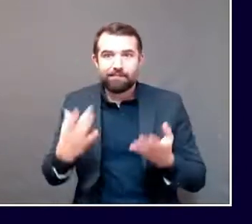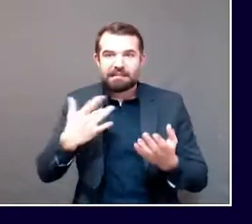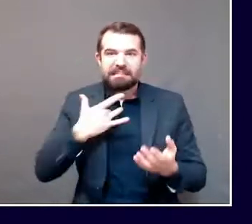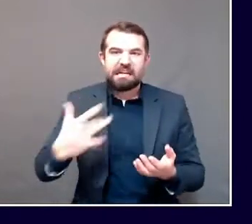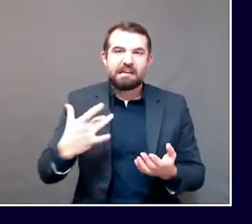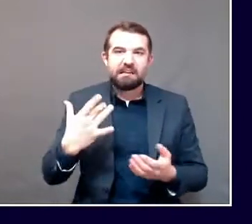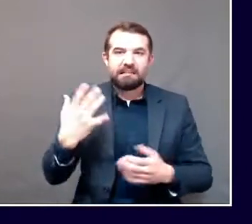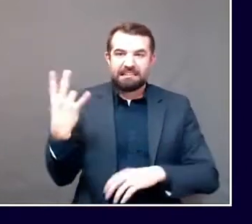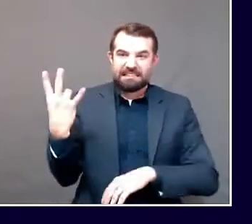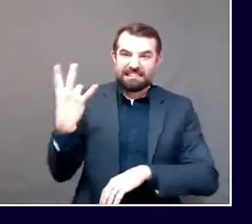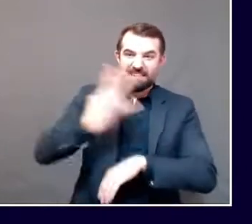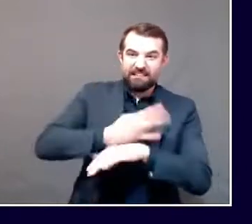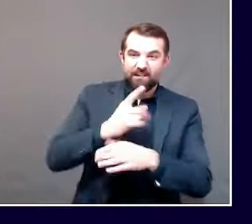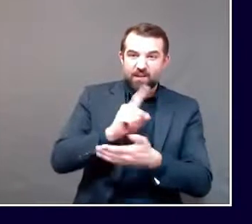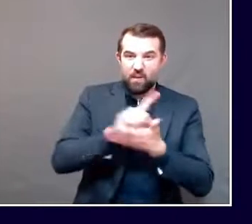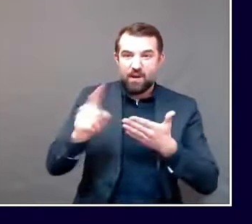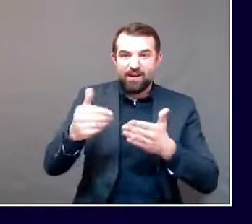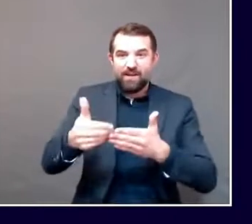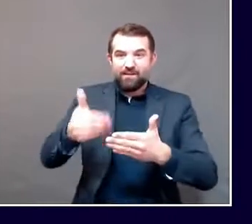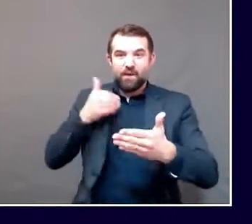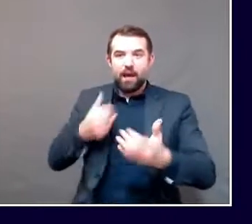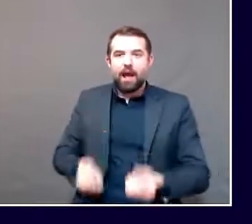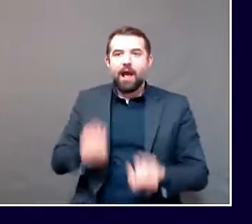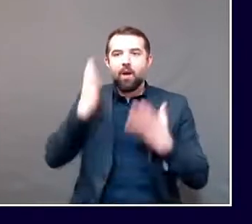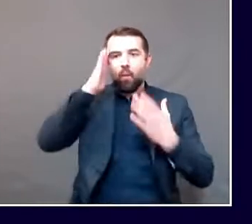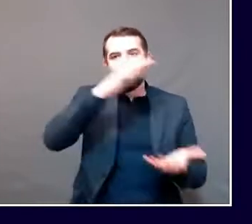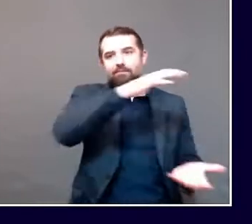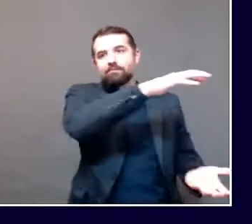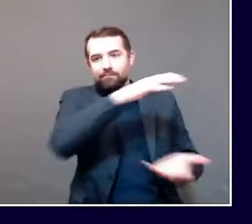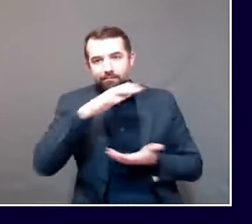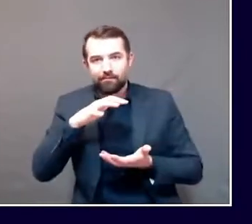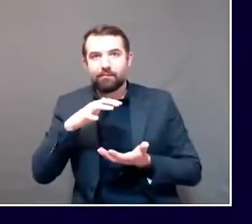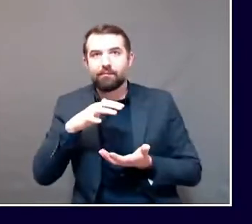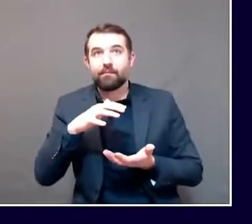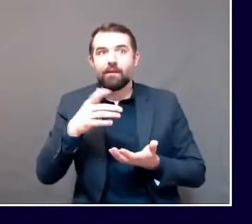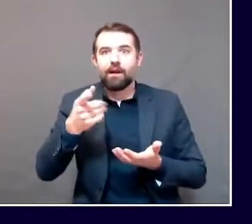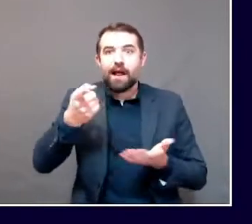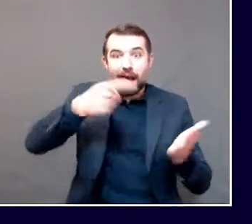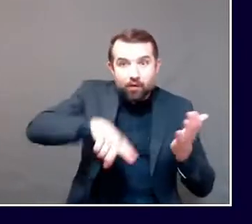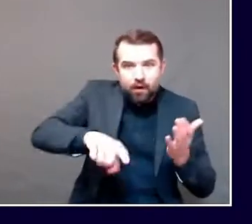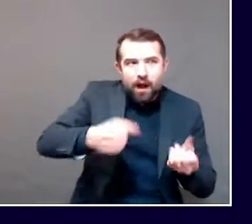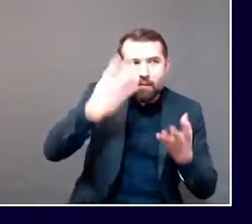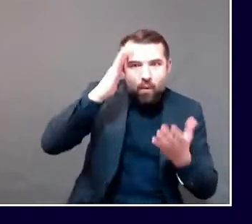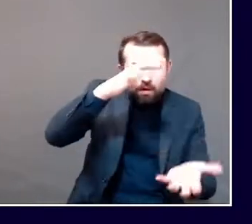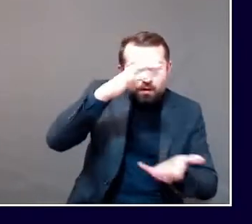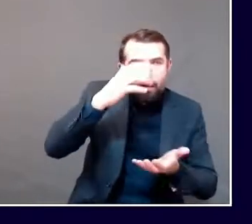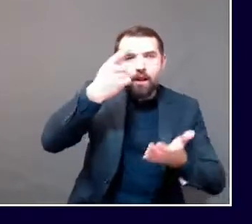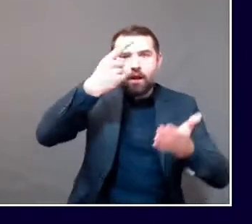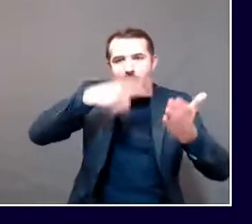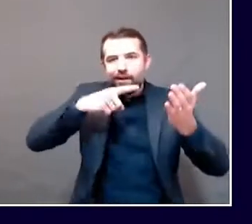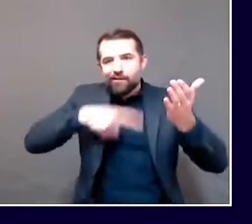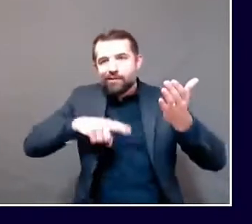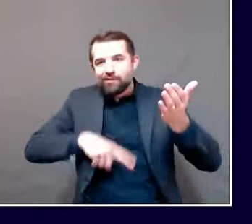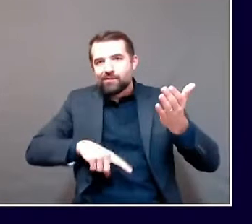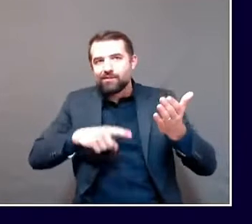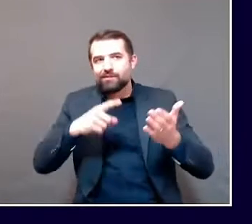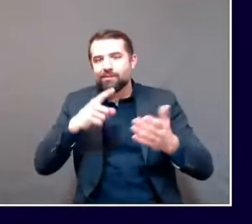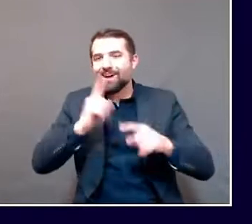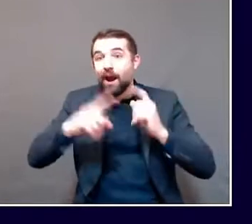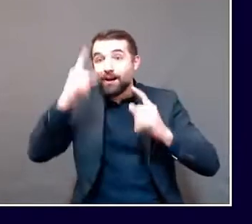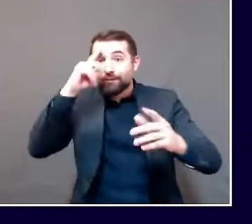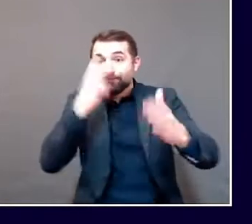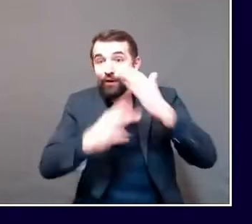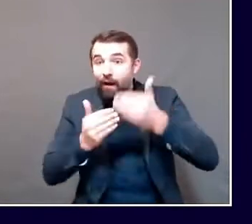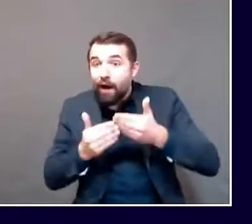what our doses will be for the next week, to say nothing of the next month. For example, yesterday